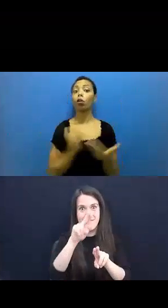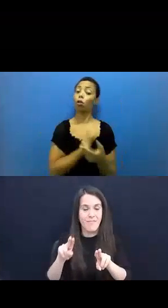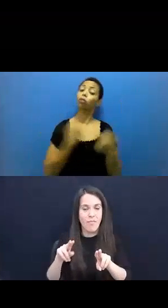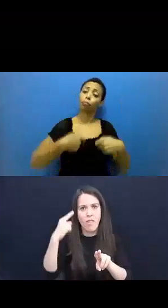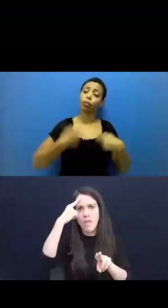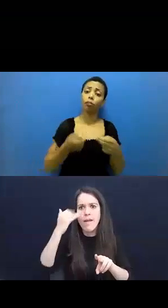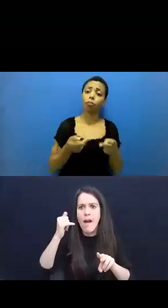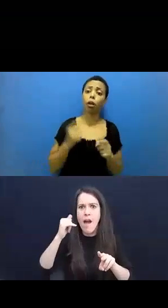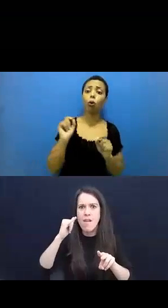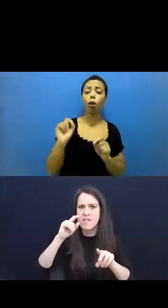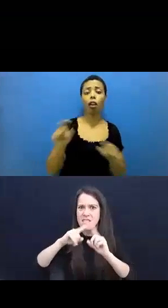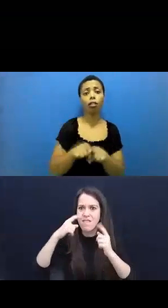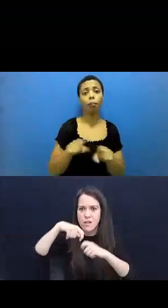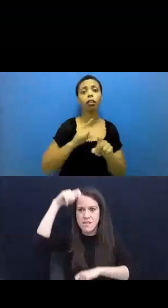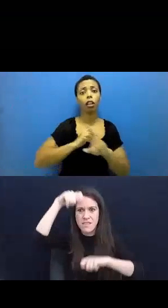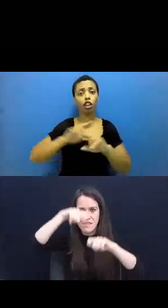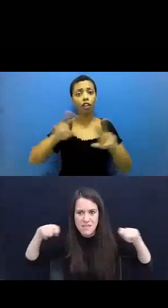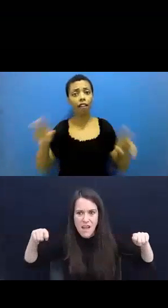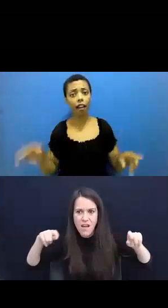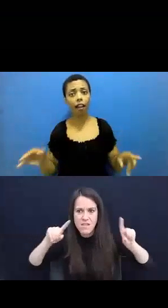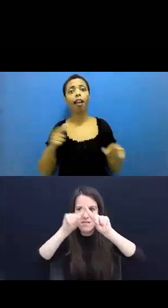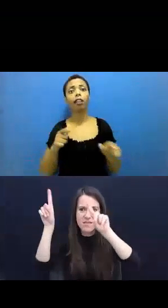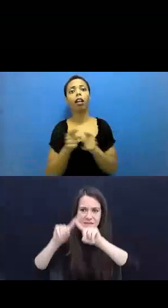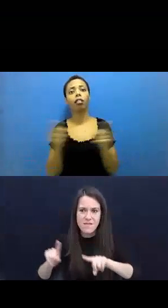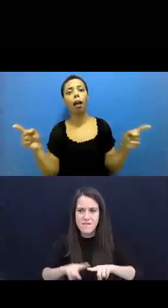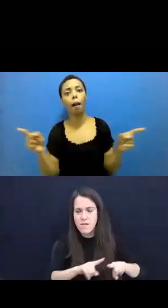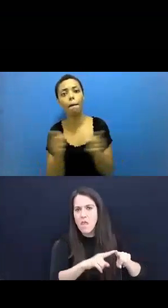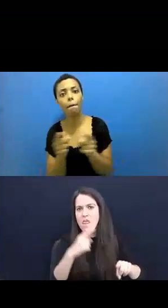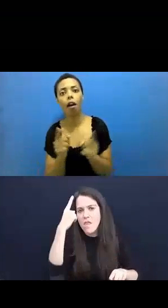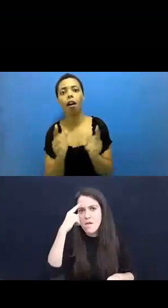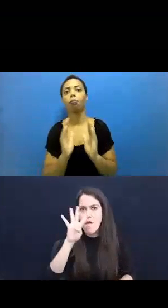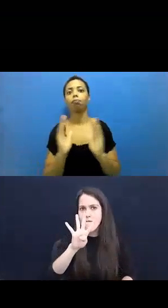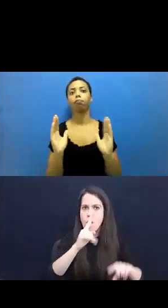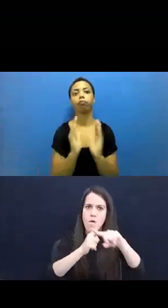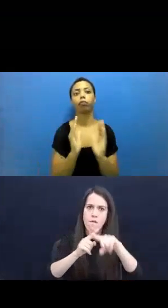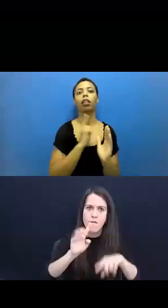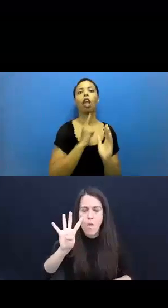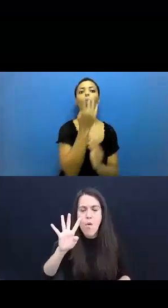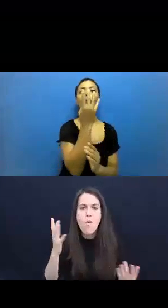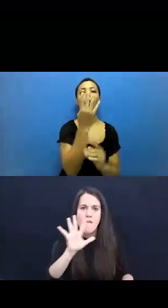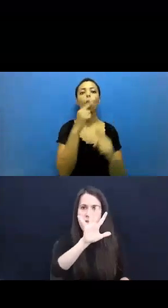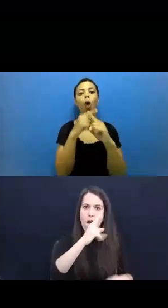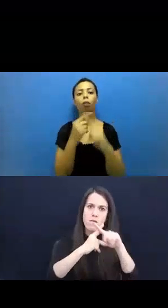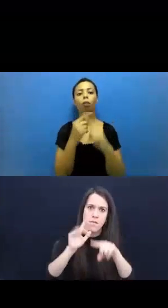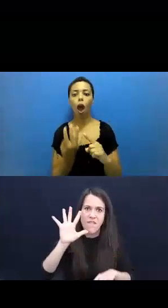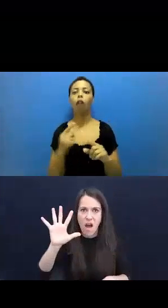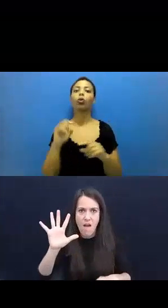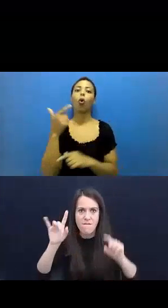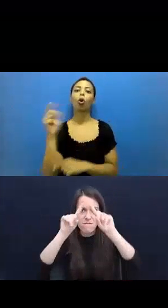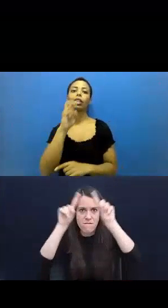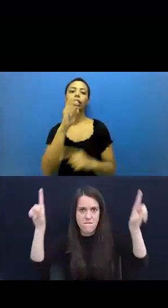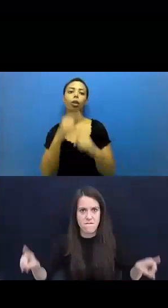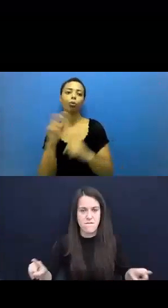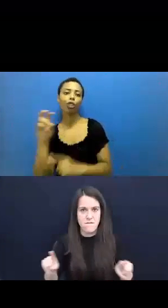grid sizes, which at the time were 4x4 and 5x5 and only for the back. We could not